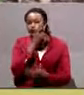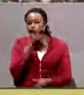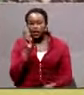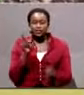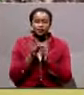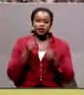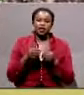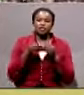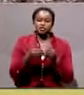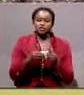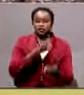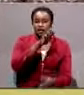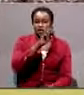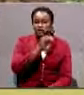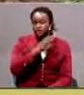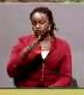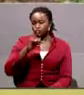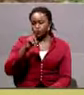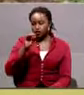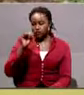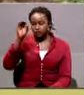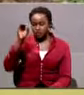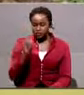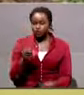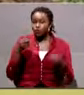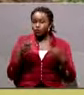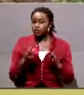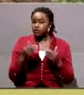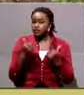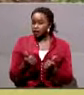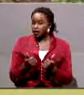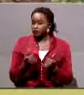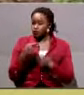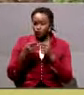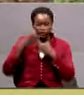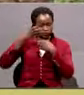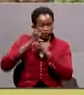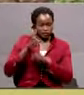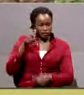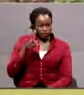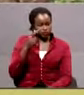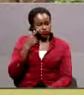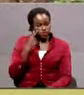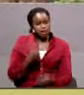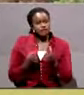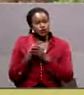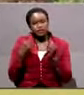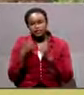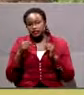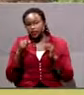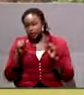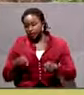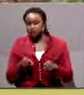to 80 to 100% yield loss. The testing of genetically modified potatoes against late blight disease started